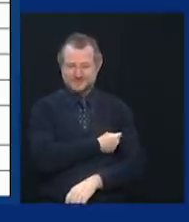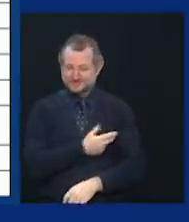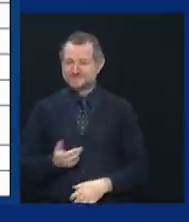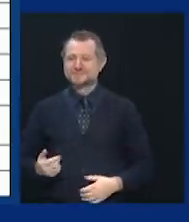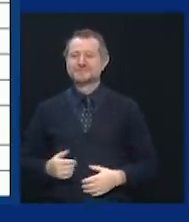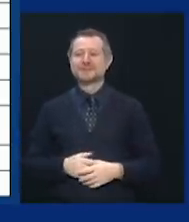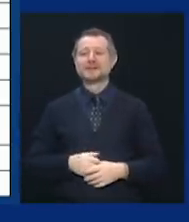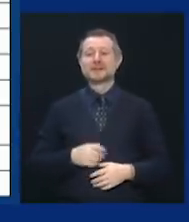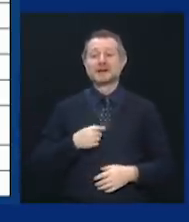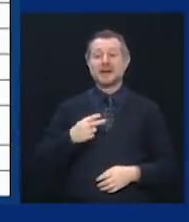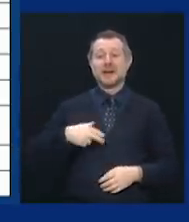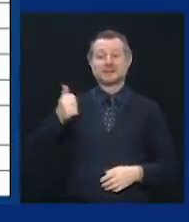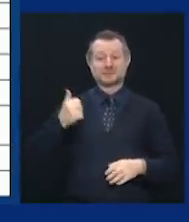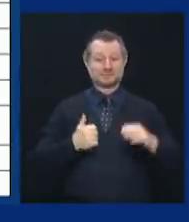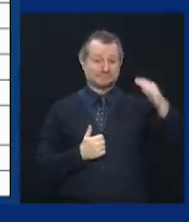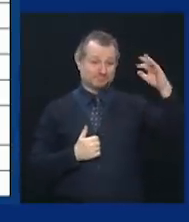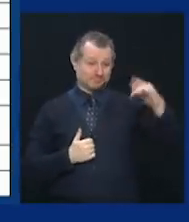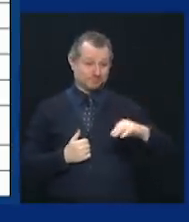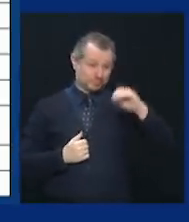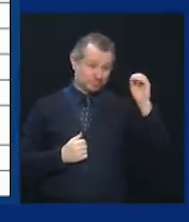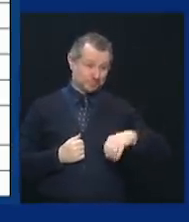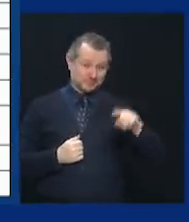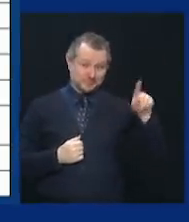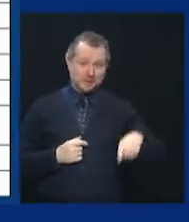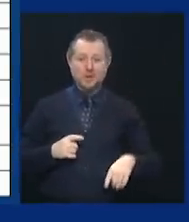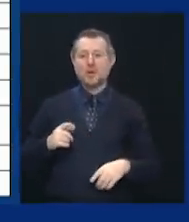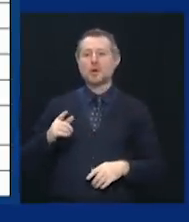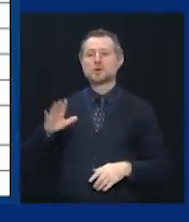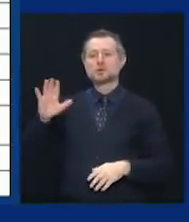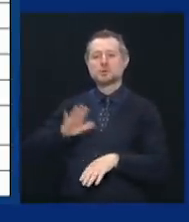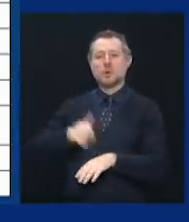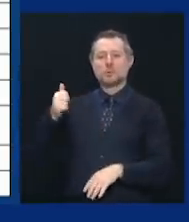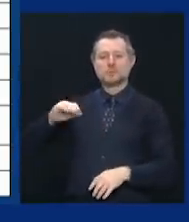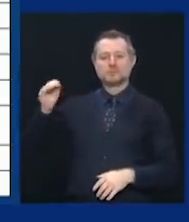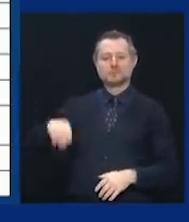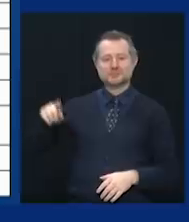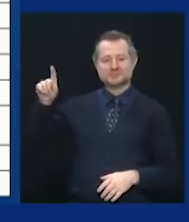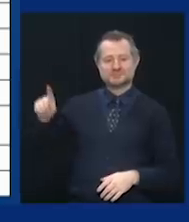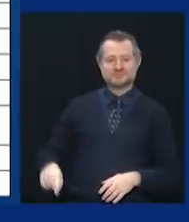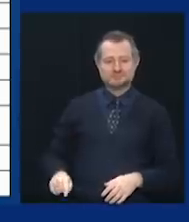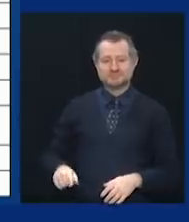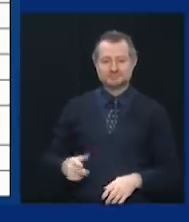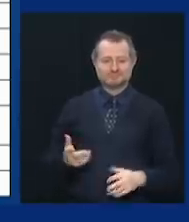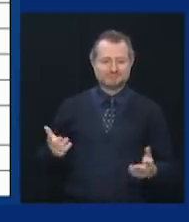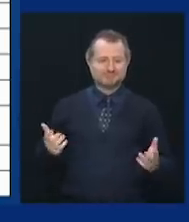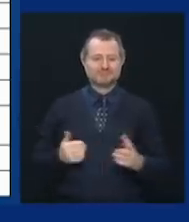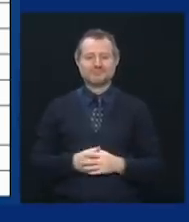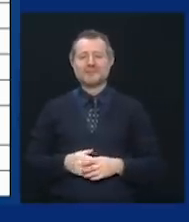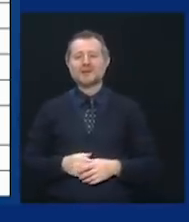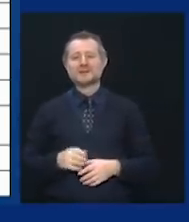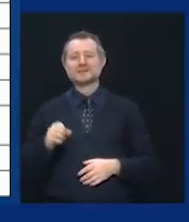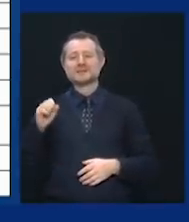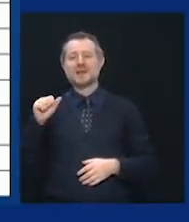performing. These are the slowest hospitals. Samaritan